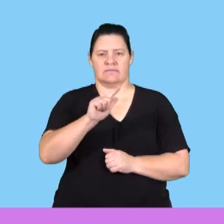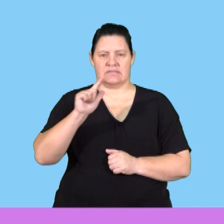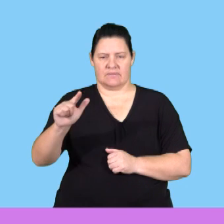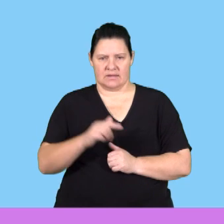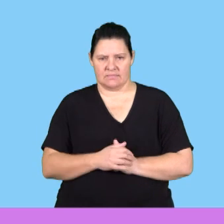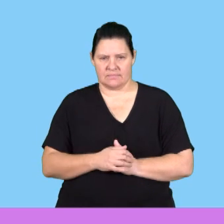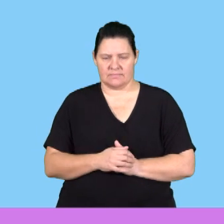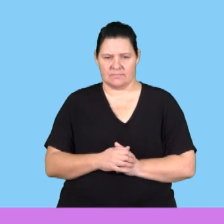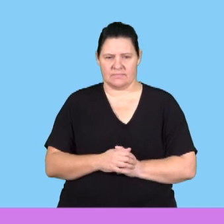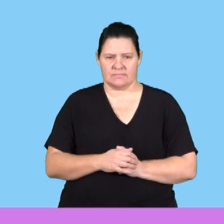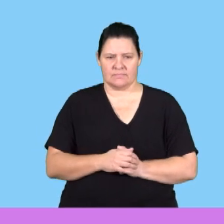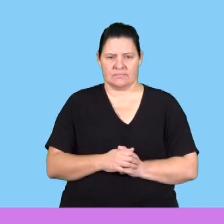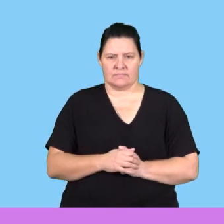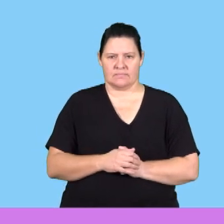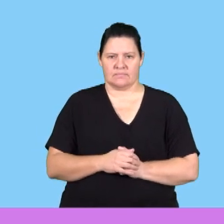then 77,